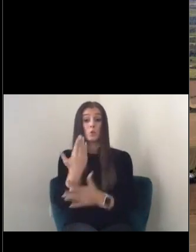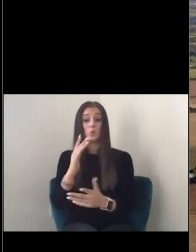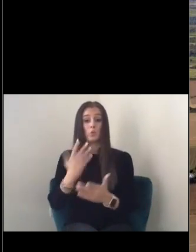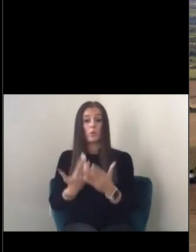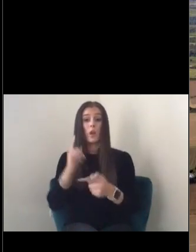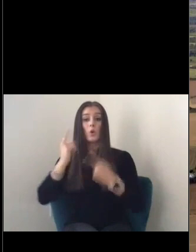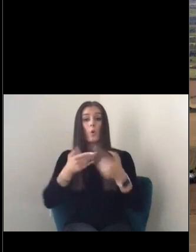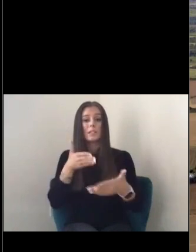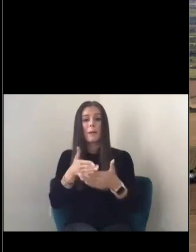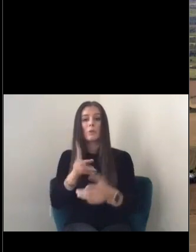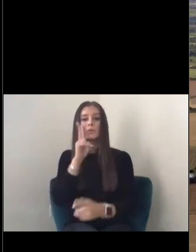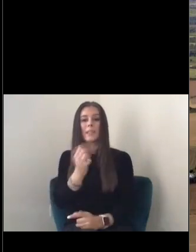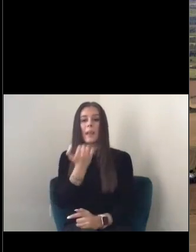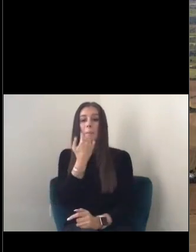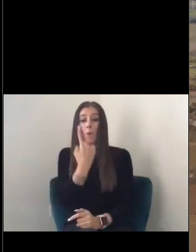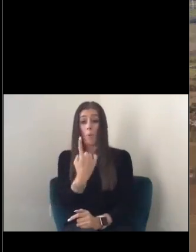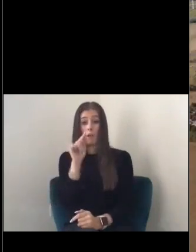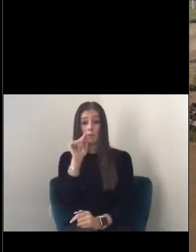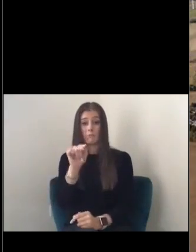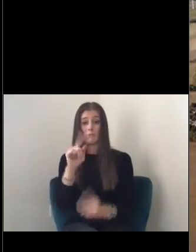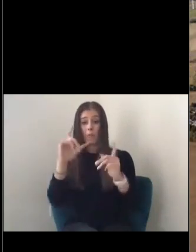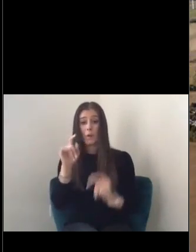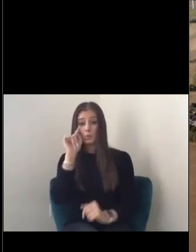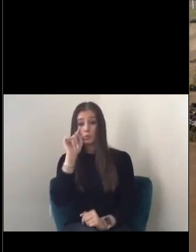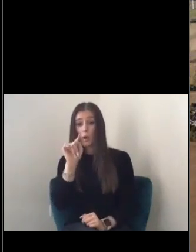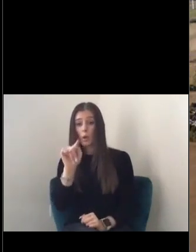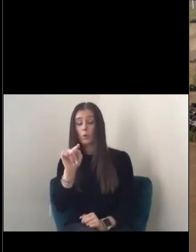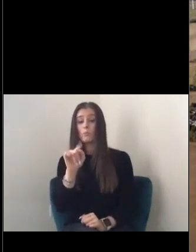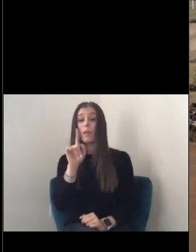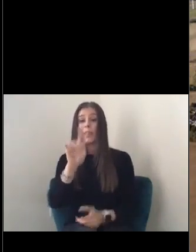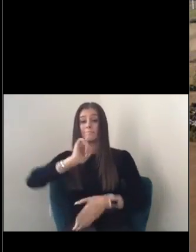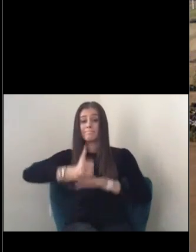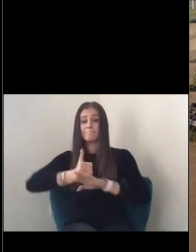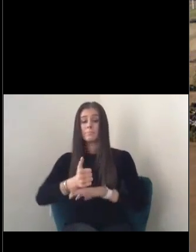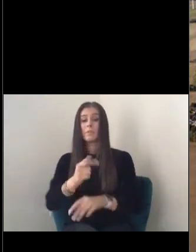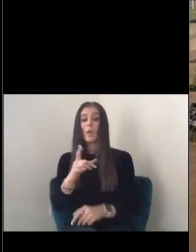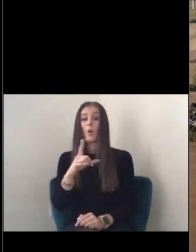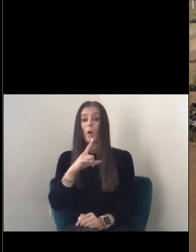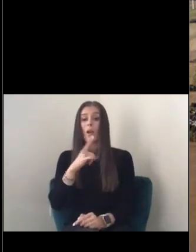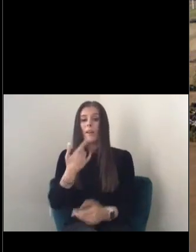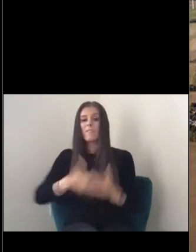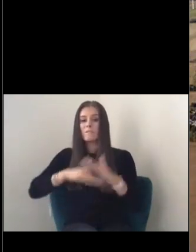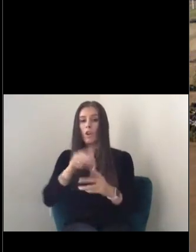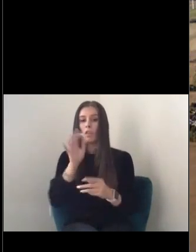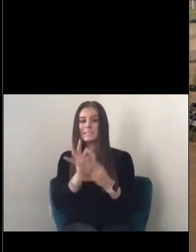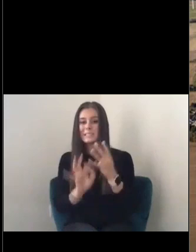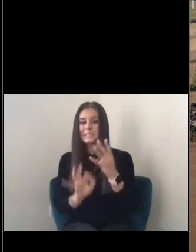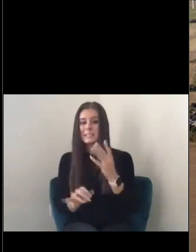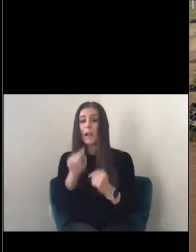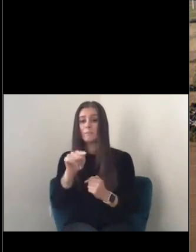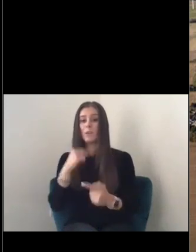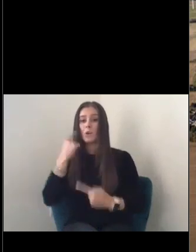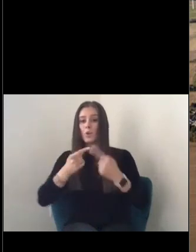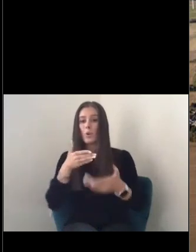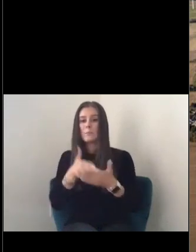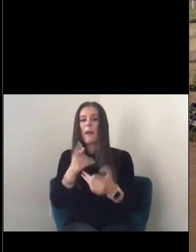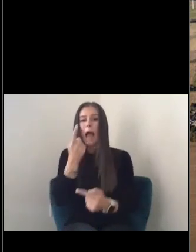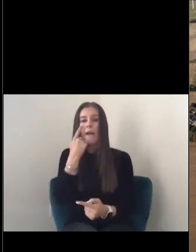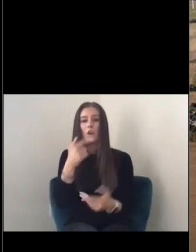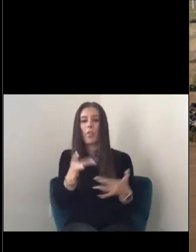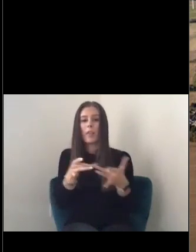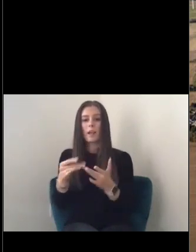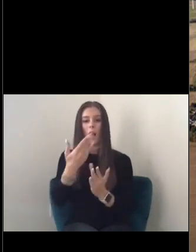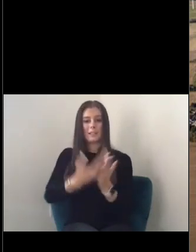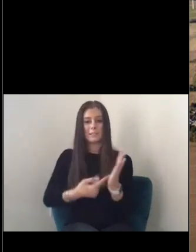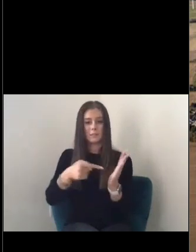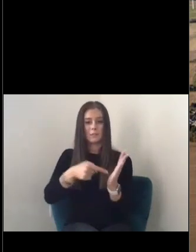by number 1 on the image on screen. Details of these noise barriers are available in the Guide to Design Refinement